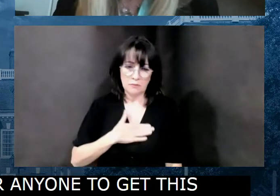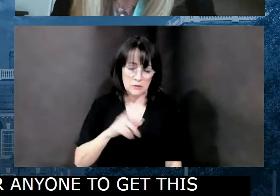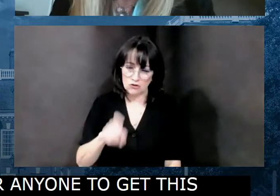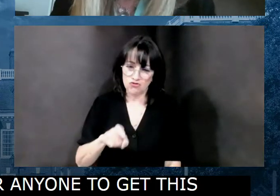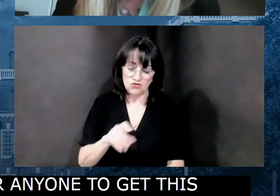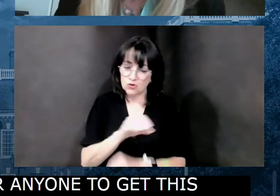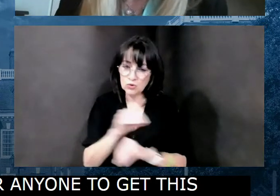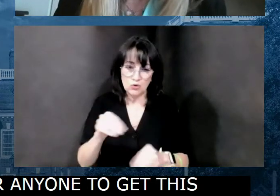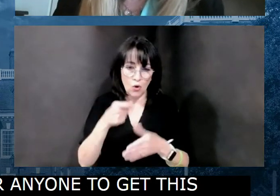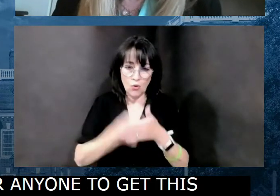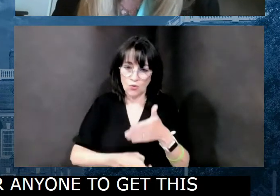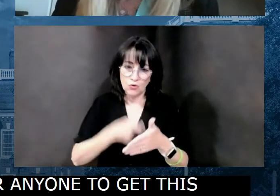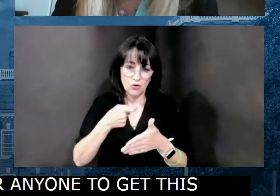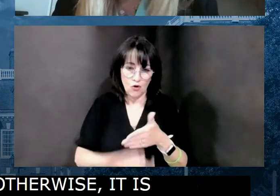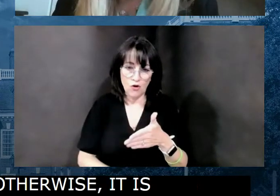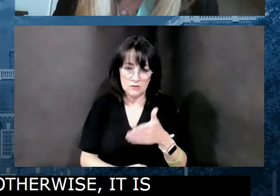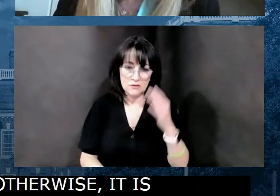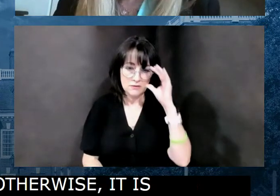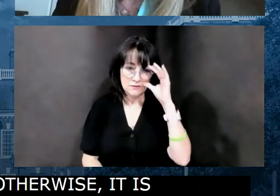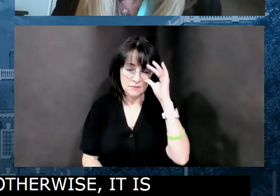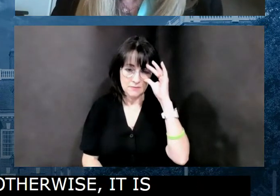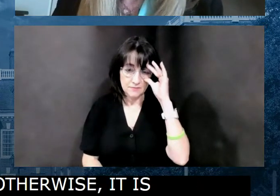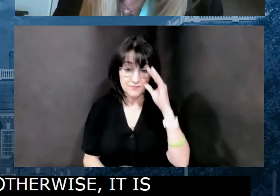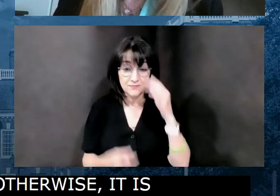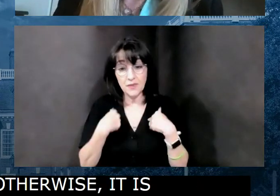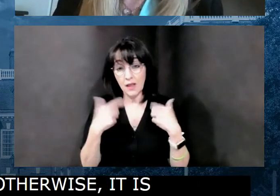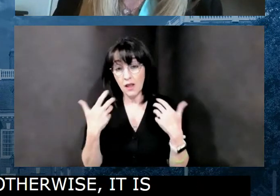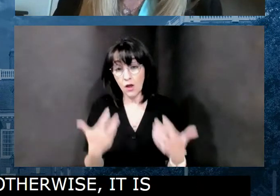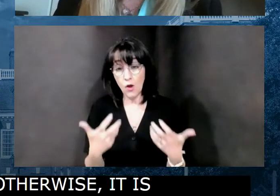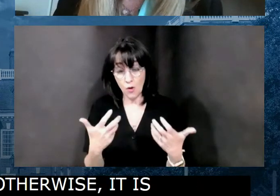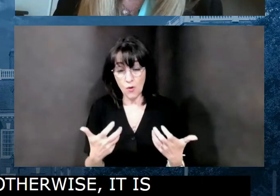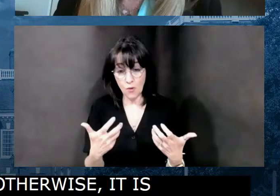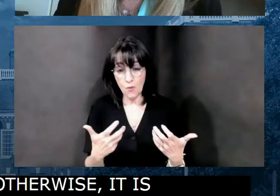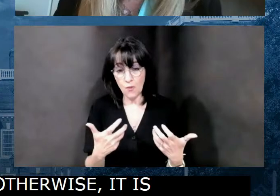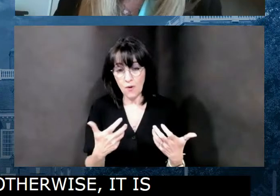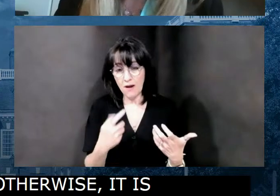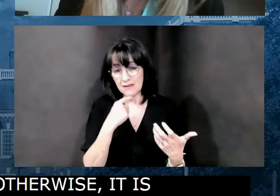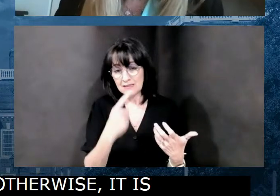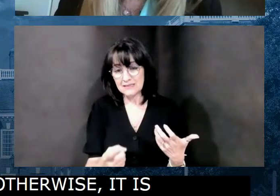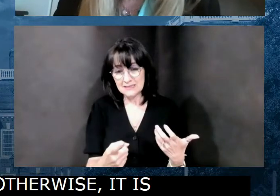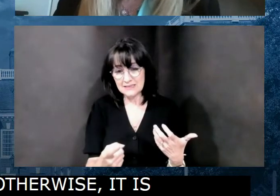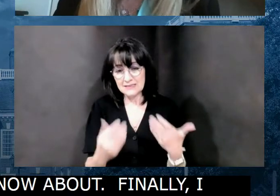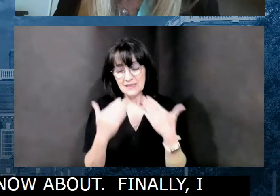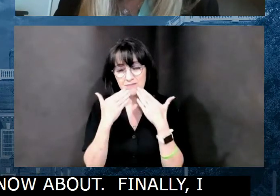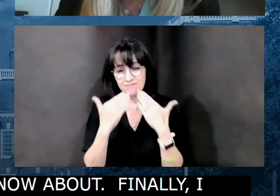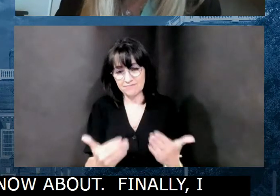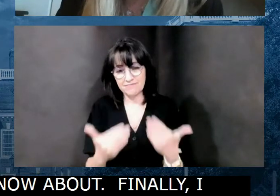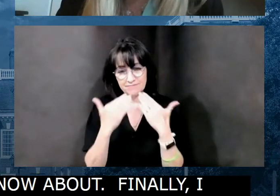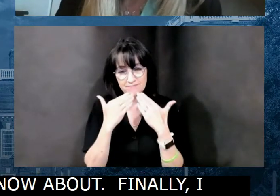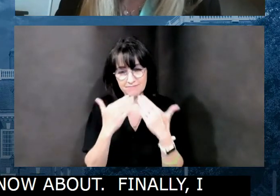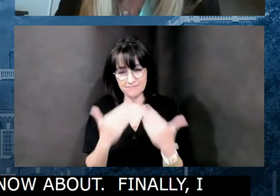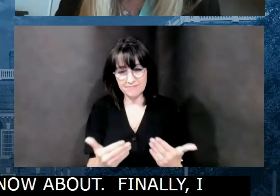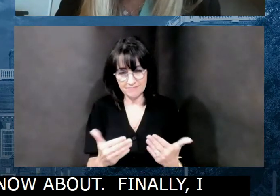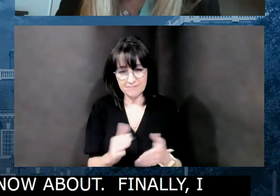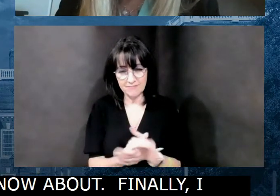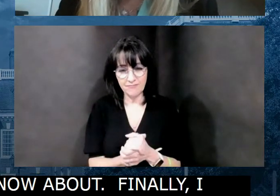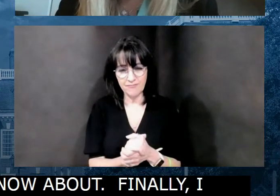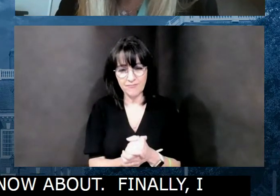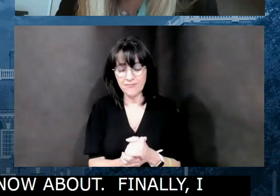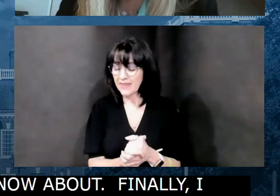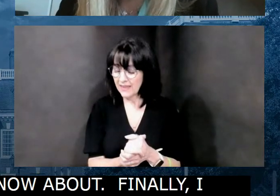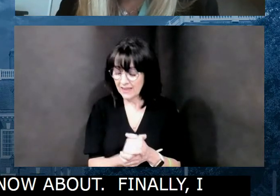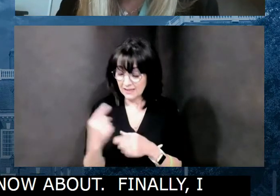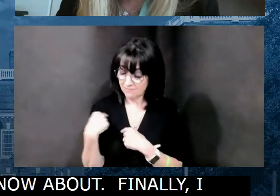I just want to end with a huge shout outs. We have had some amazing partners throughout